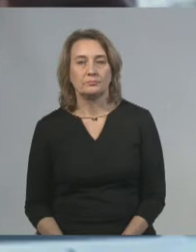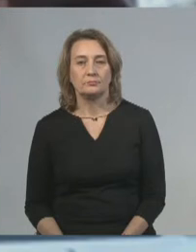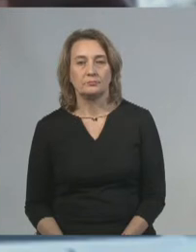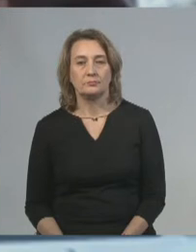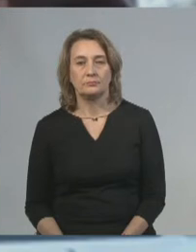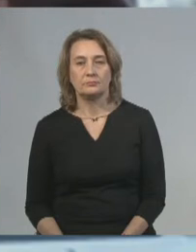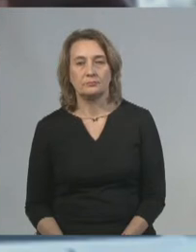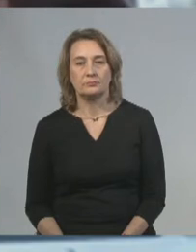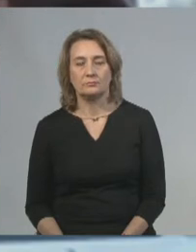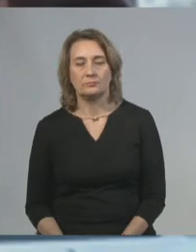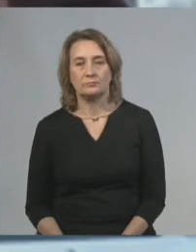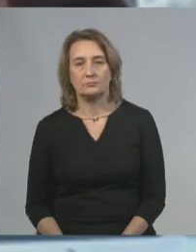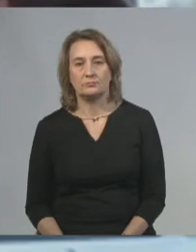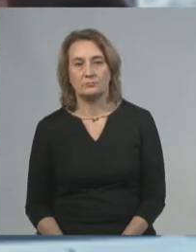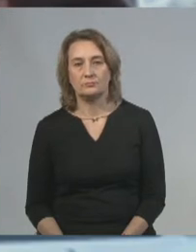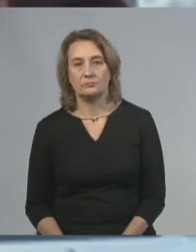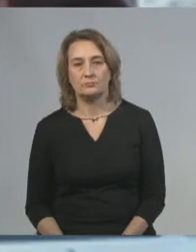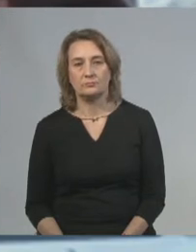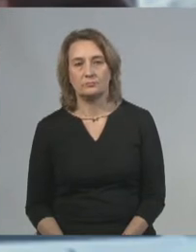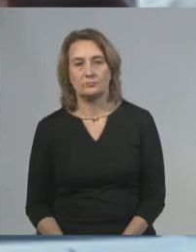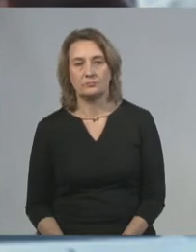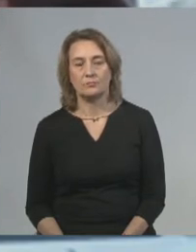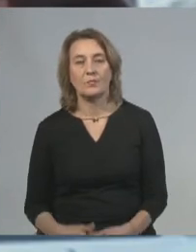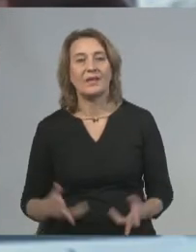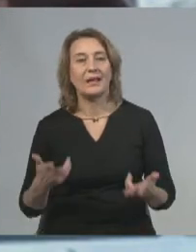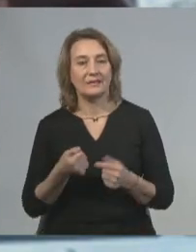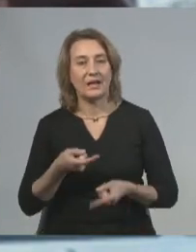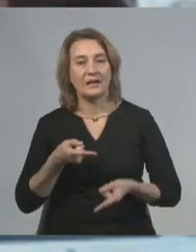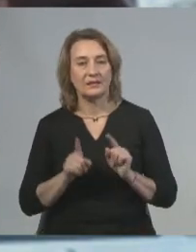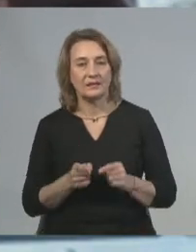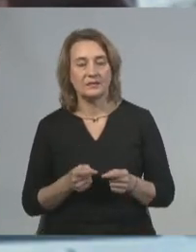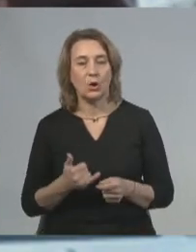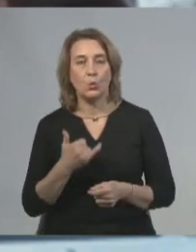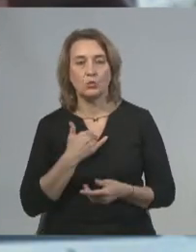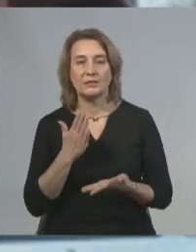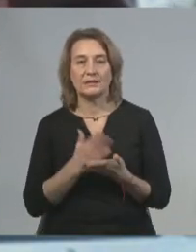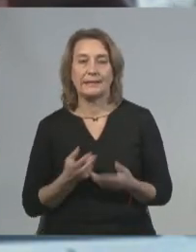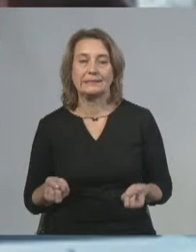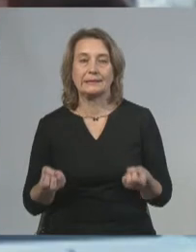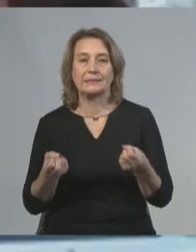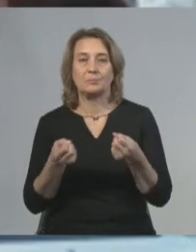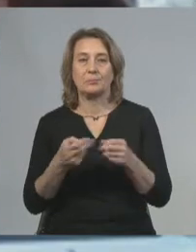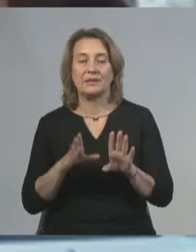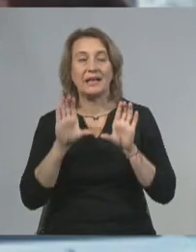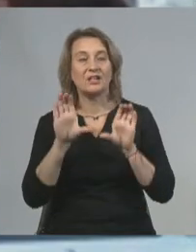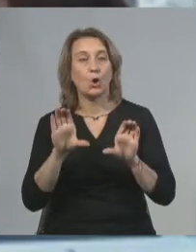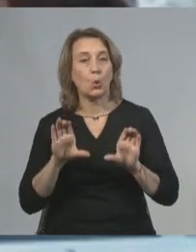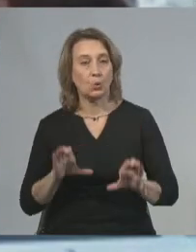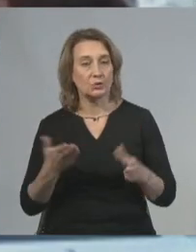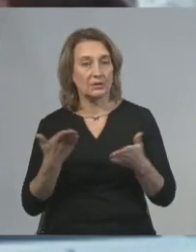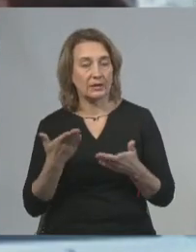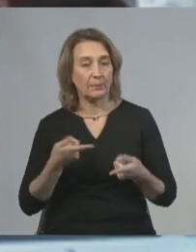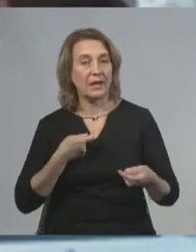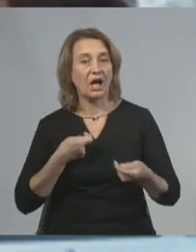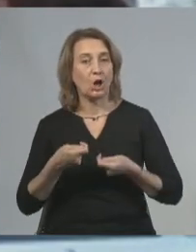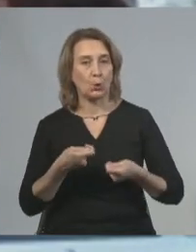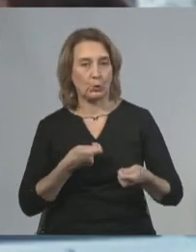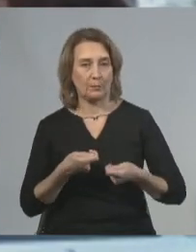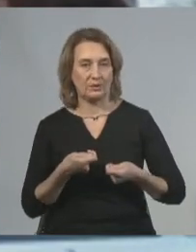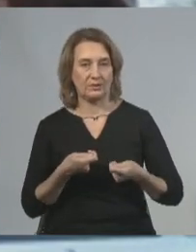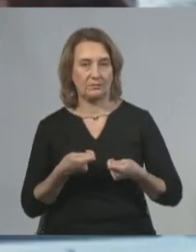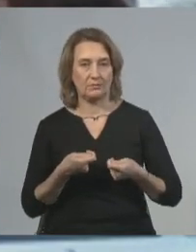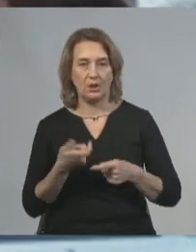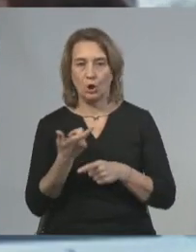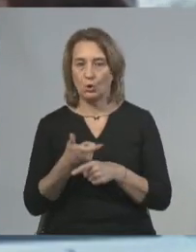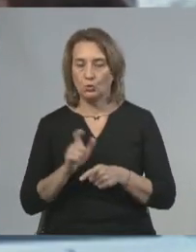the news from how we deal with this object um one of the most important things is that it states that in any of